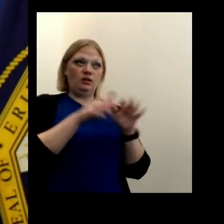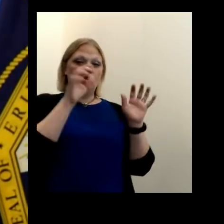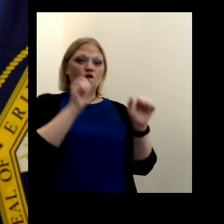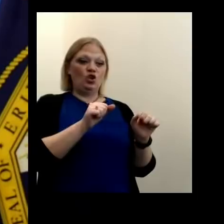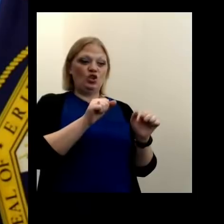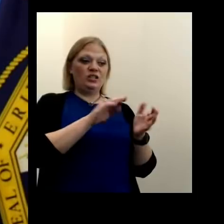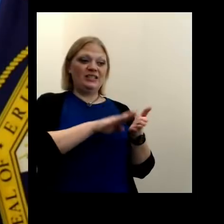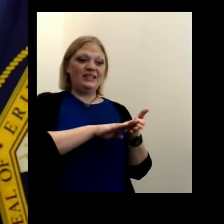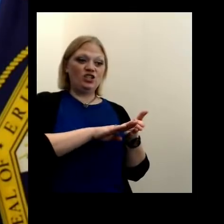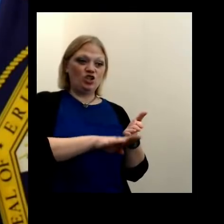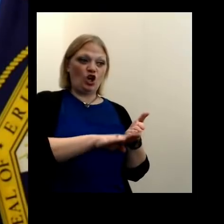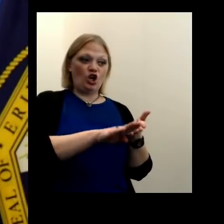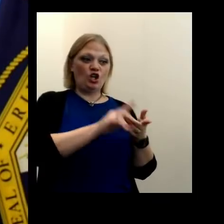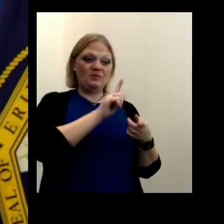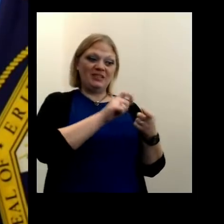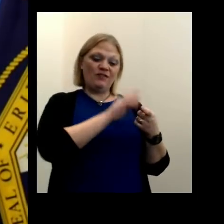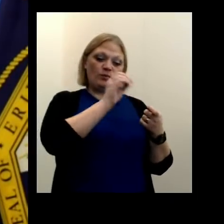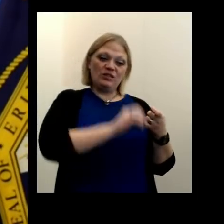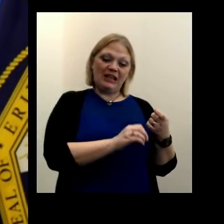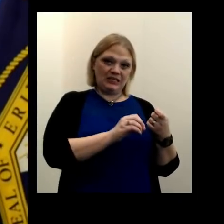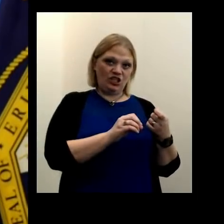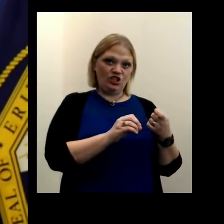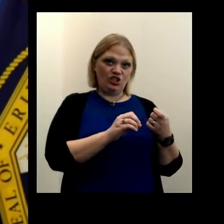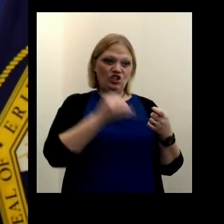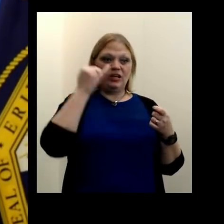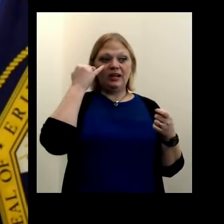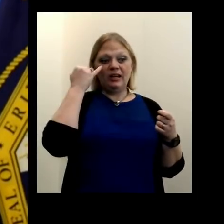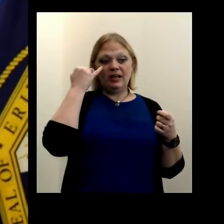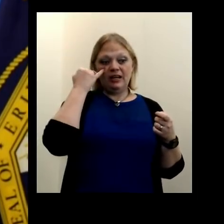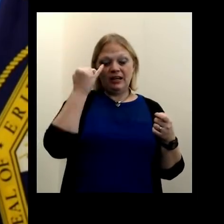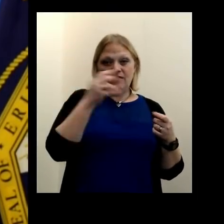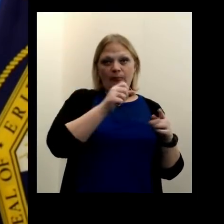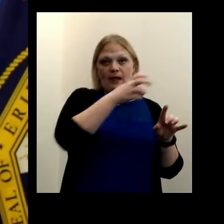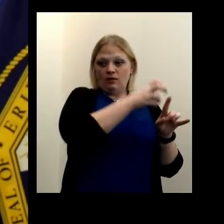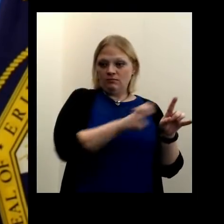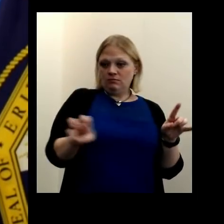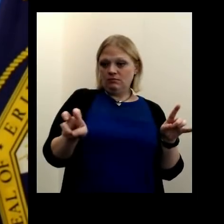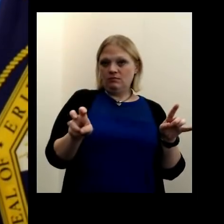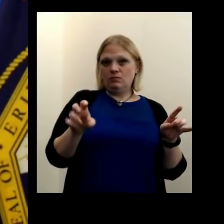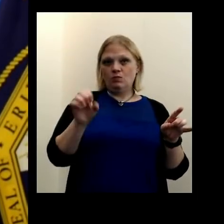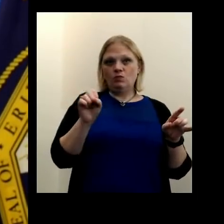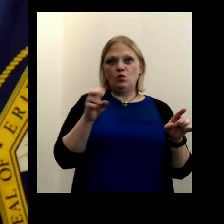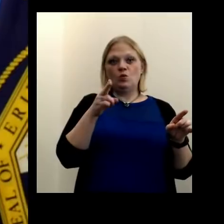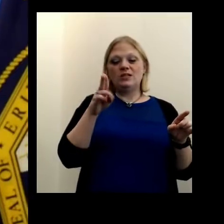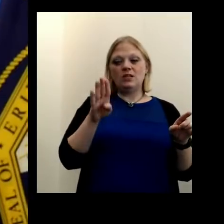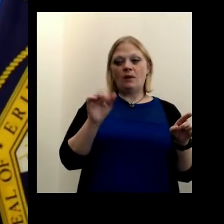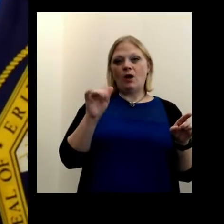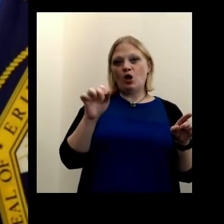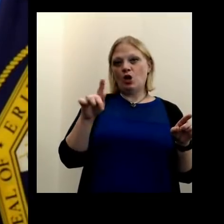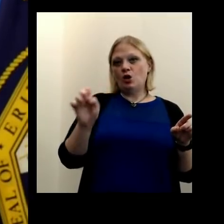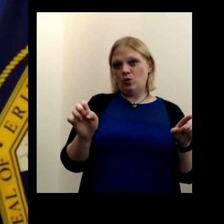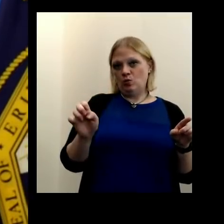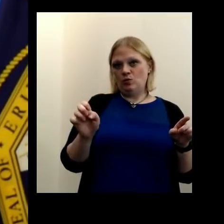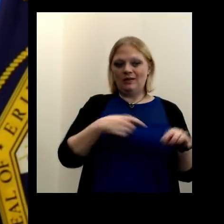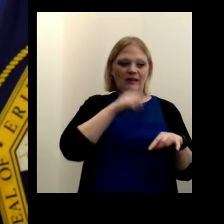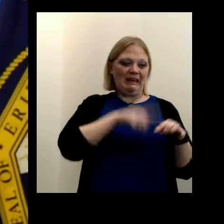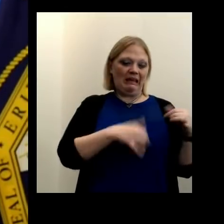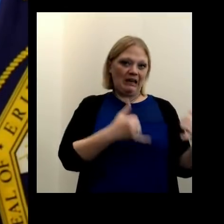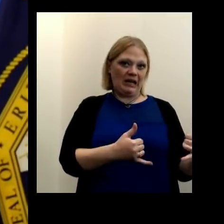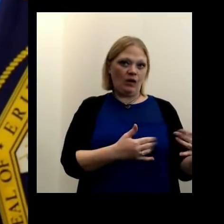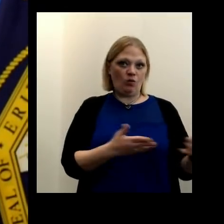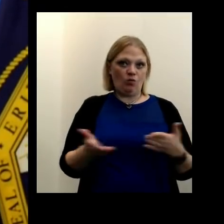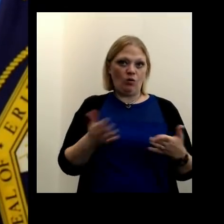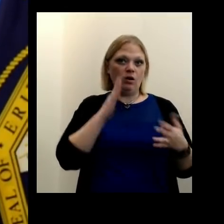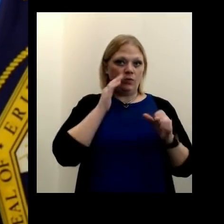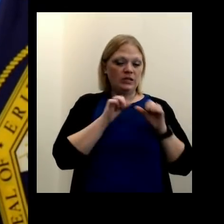discharge a certain percentage of their populations if they could put them into a subacute facility that otherwise they can't go into right now. So it's going